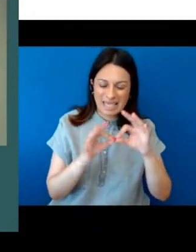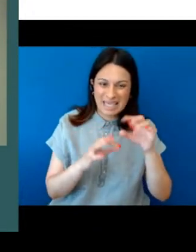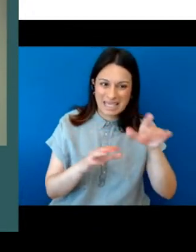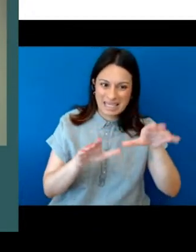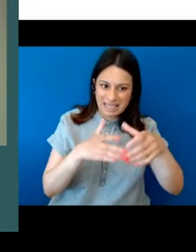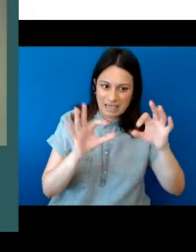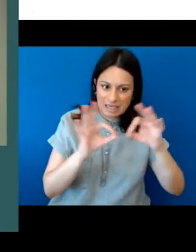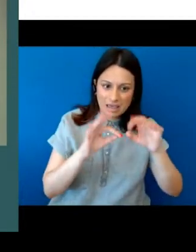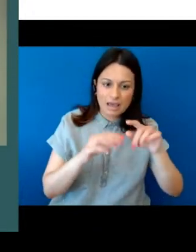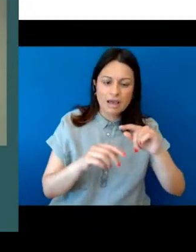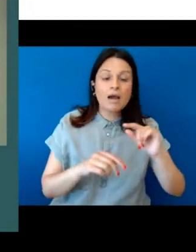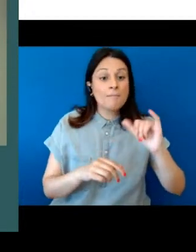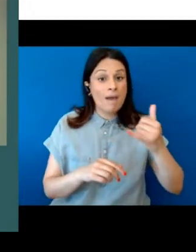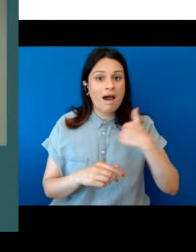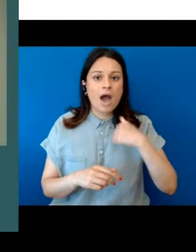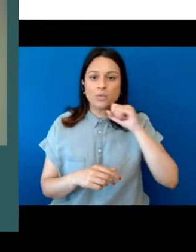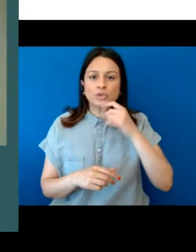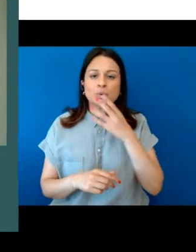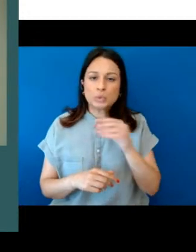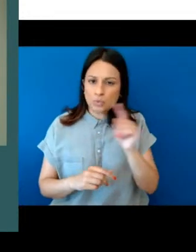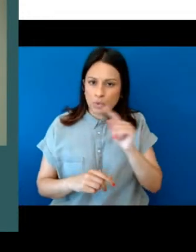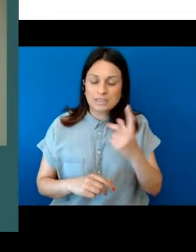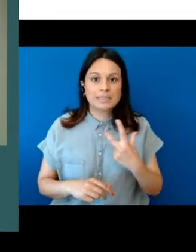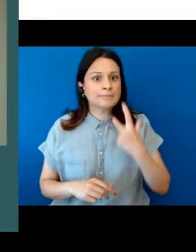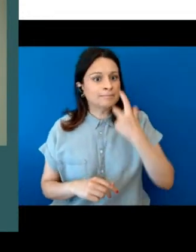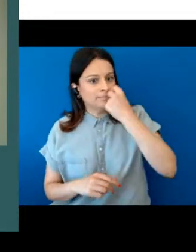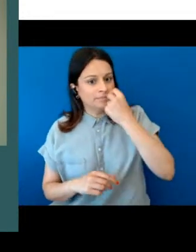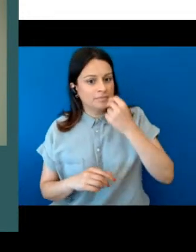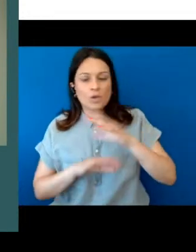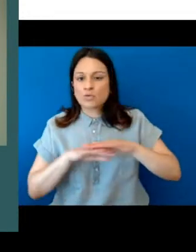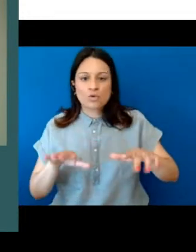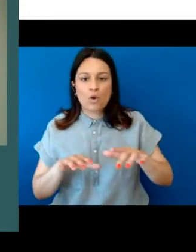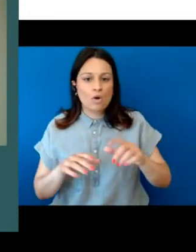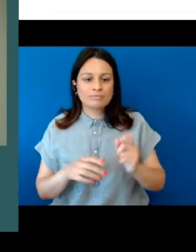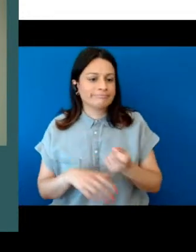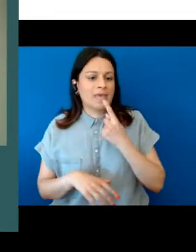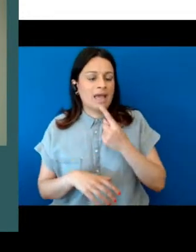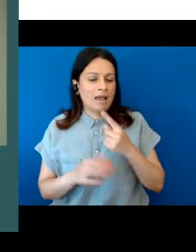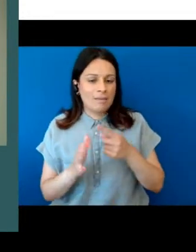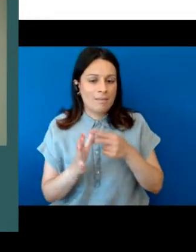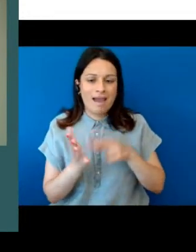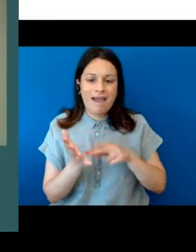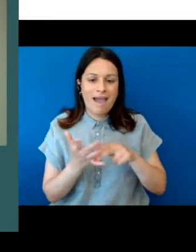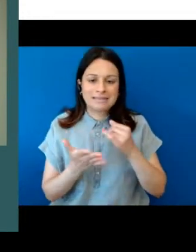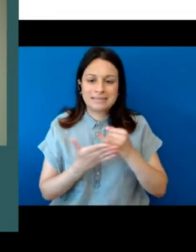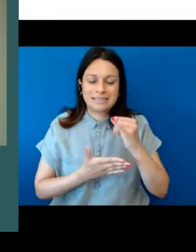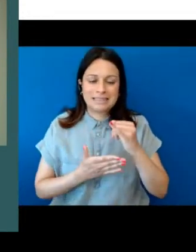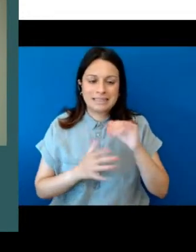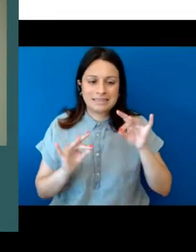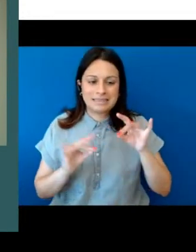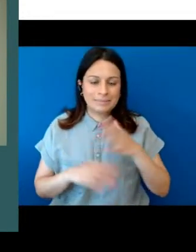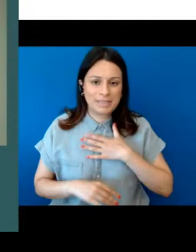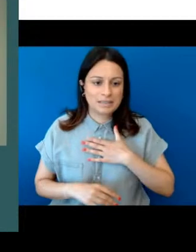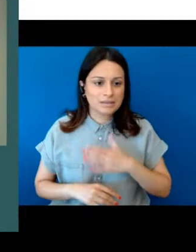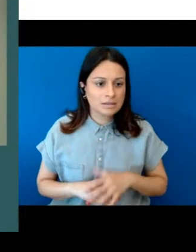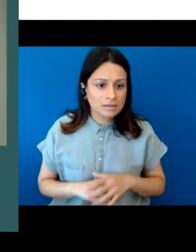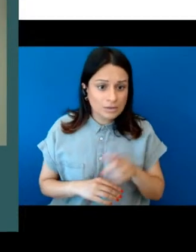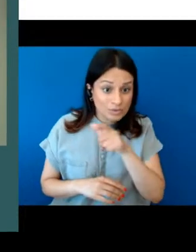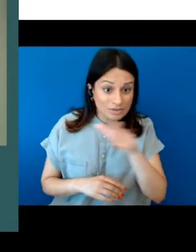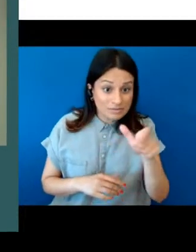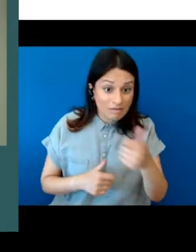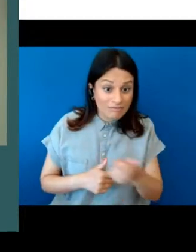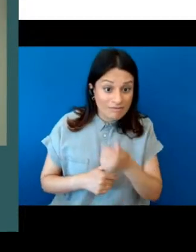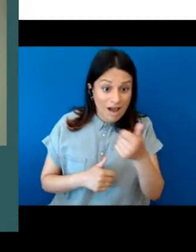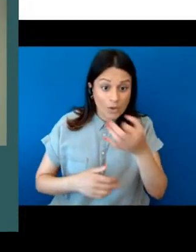an intranasal corticosteroid rather than antihistamine. Thank you. There's another question. Are you still okay for questions? Yeah,